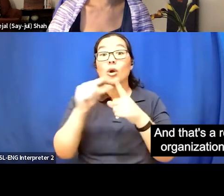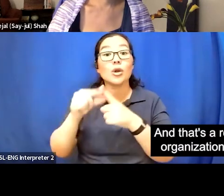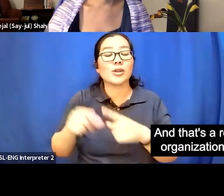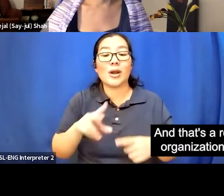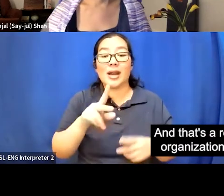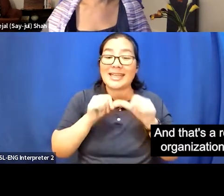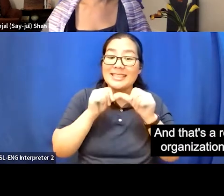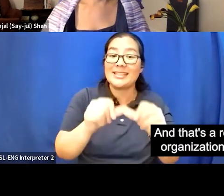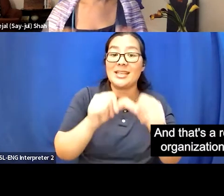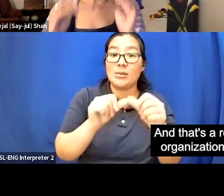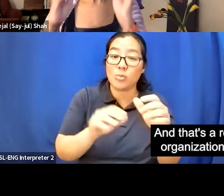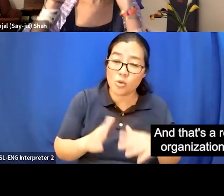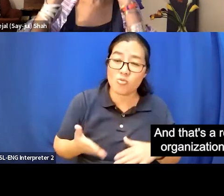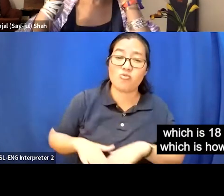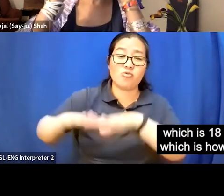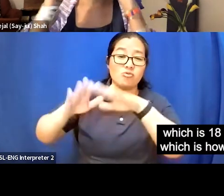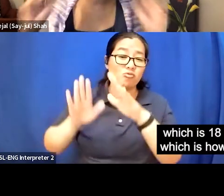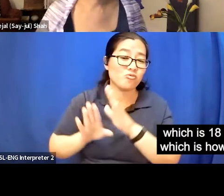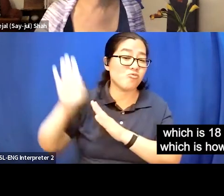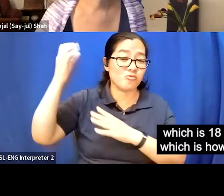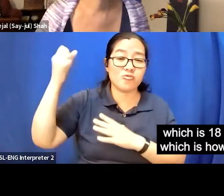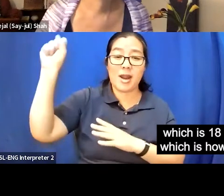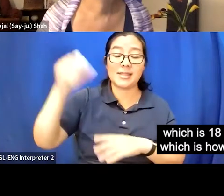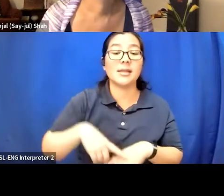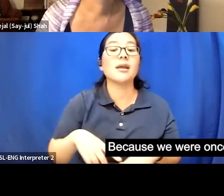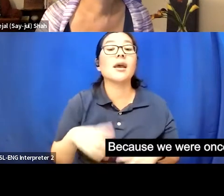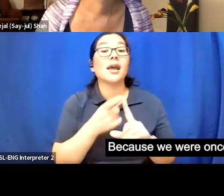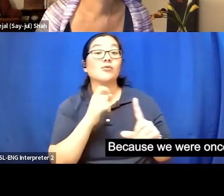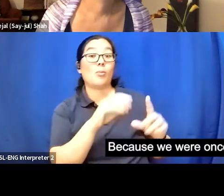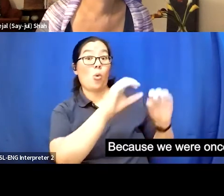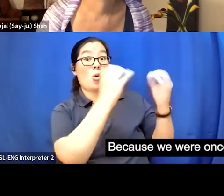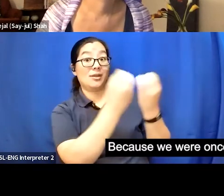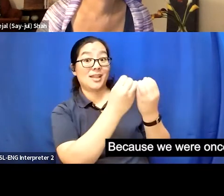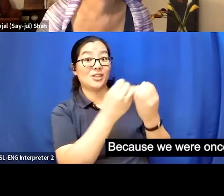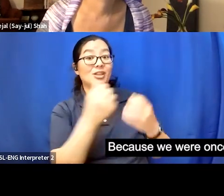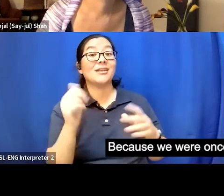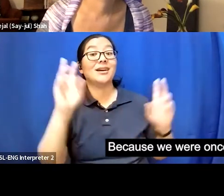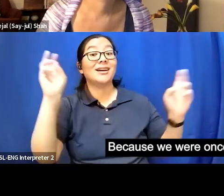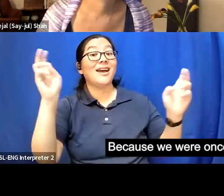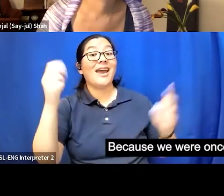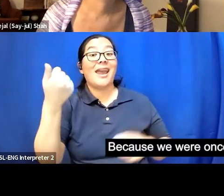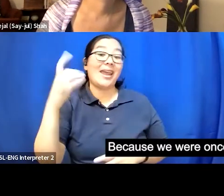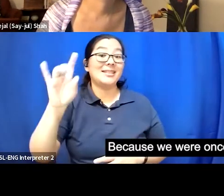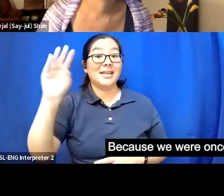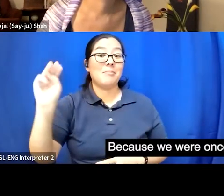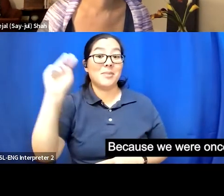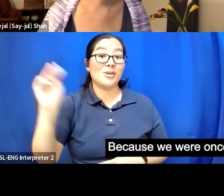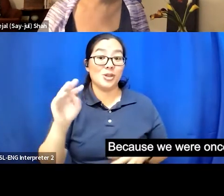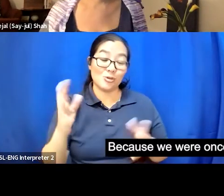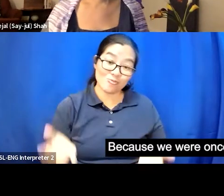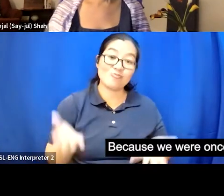a reference to the organization that it's from, which is 18 Million Rising, which is how I know Alice, because we were once on the board